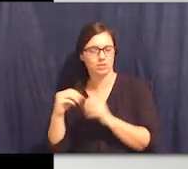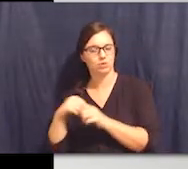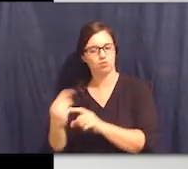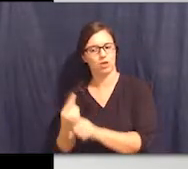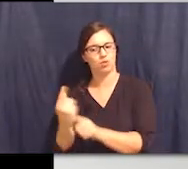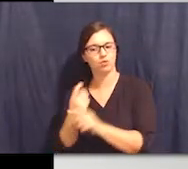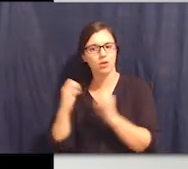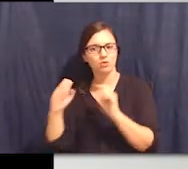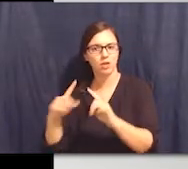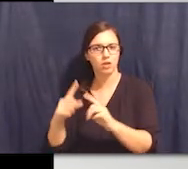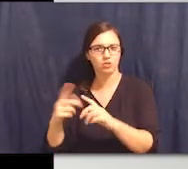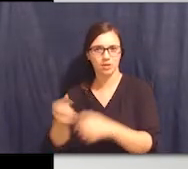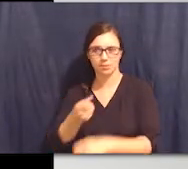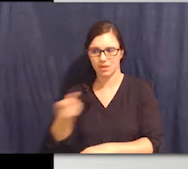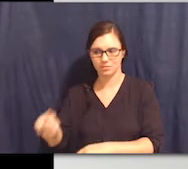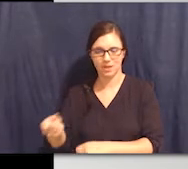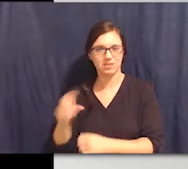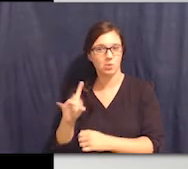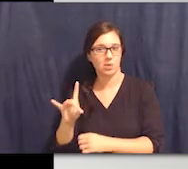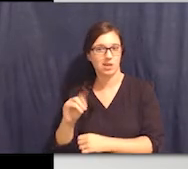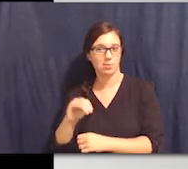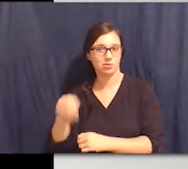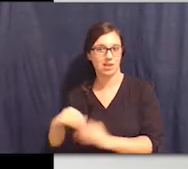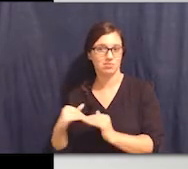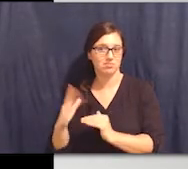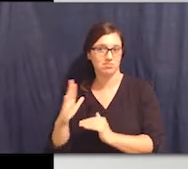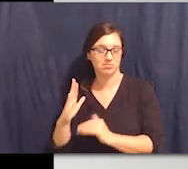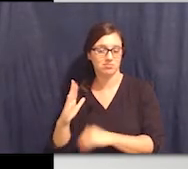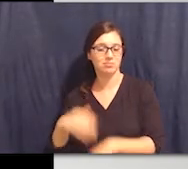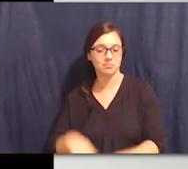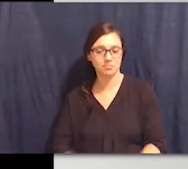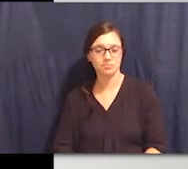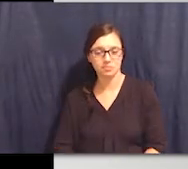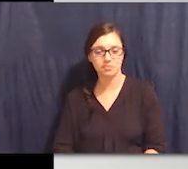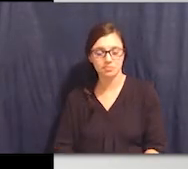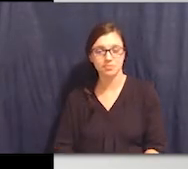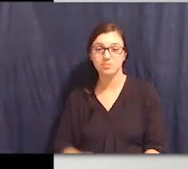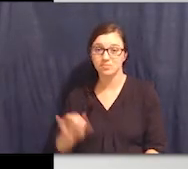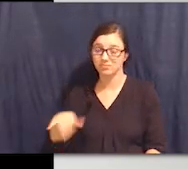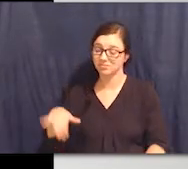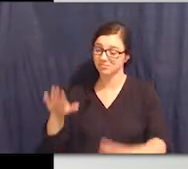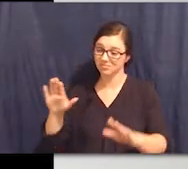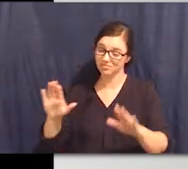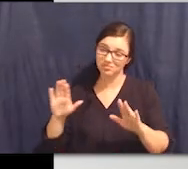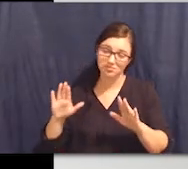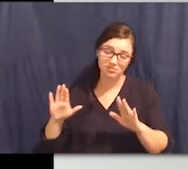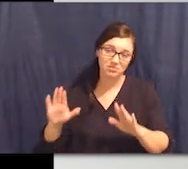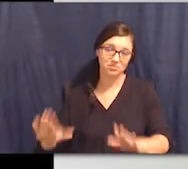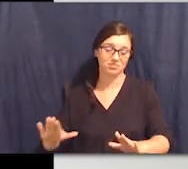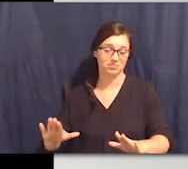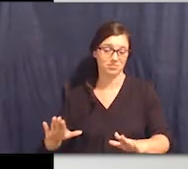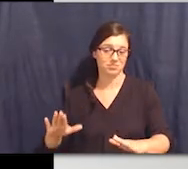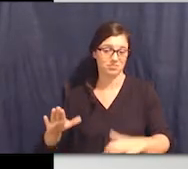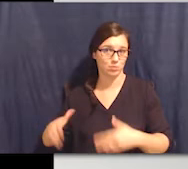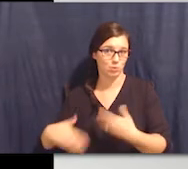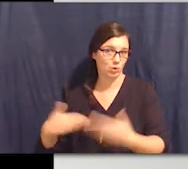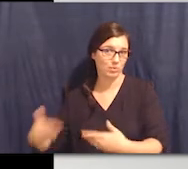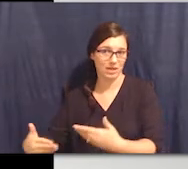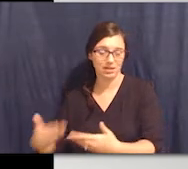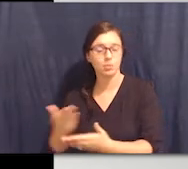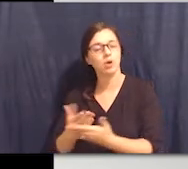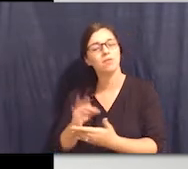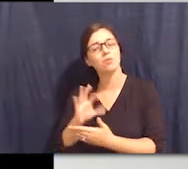regular education placements, 80% or more of the time. And that's tremendous, tremendous movement, part of